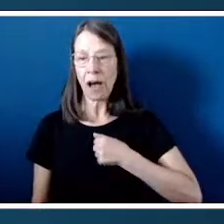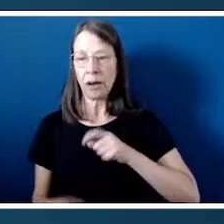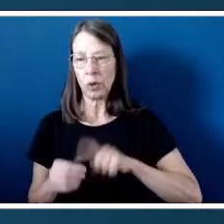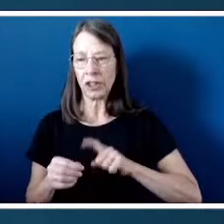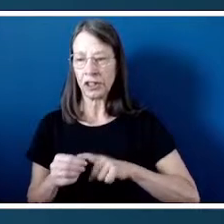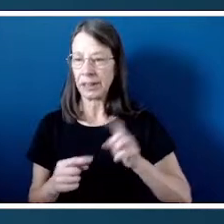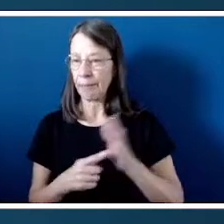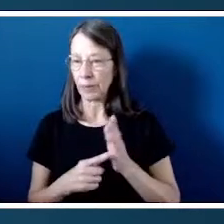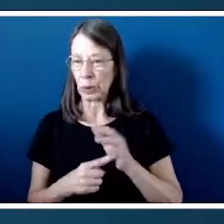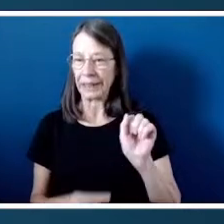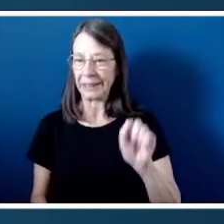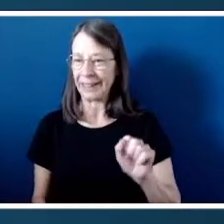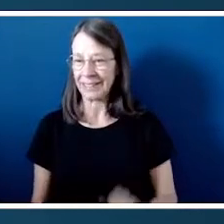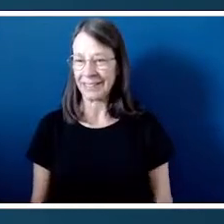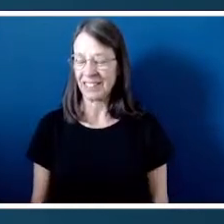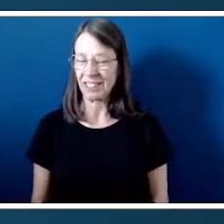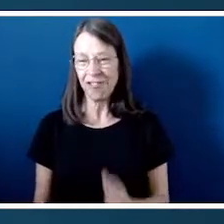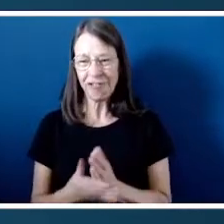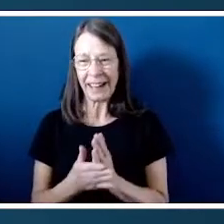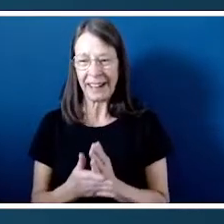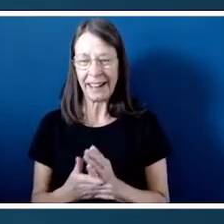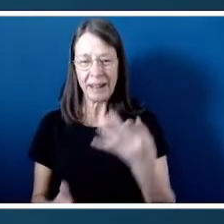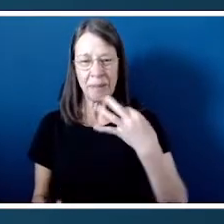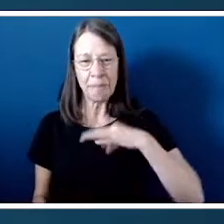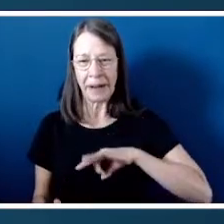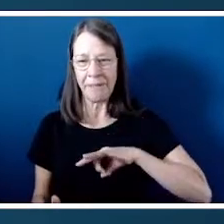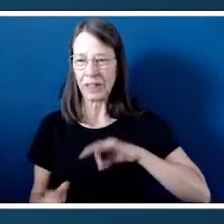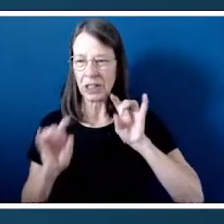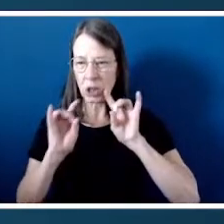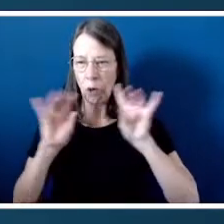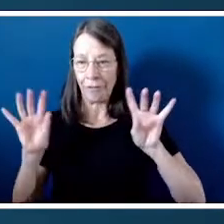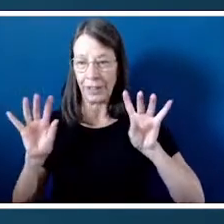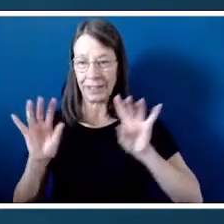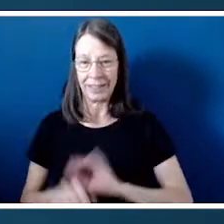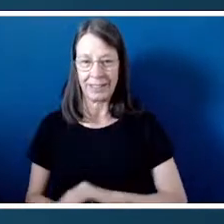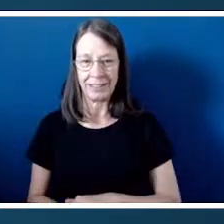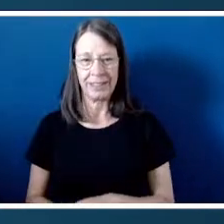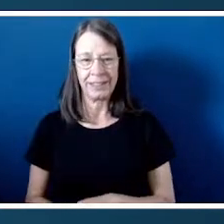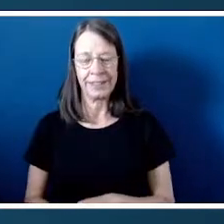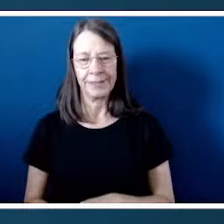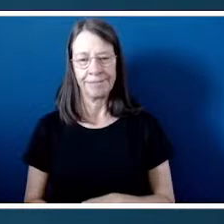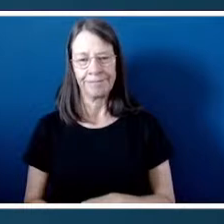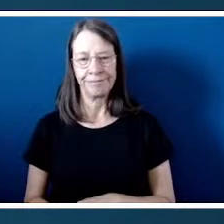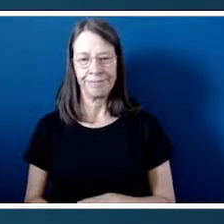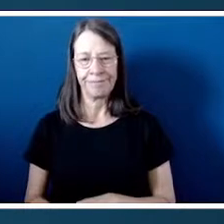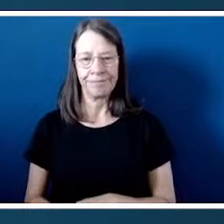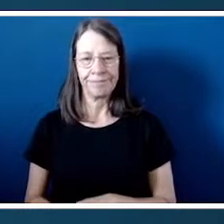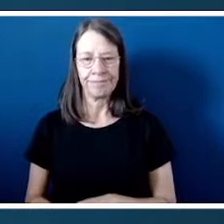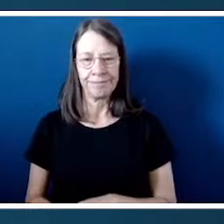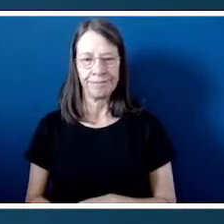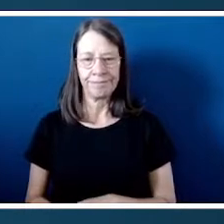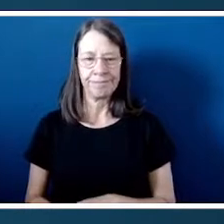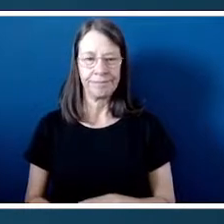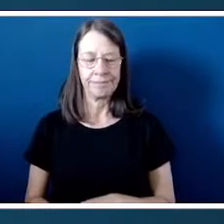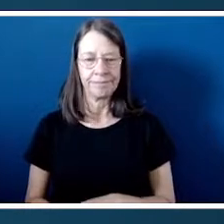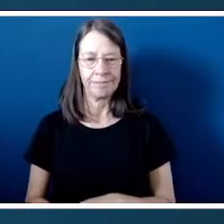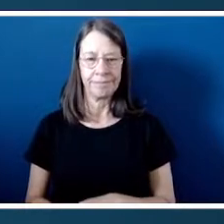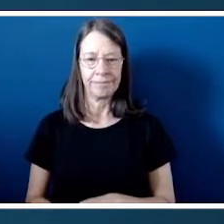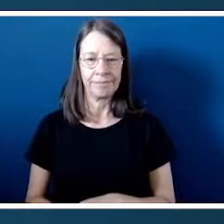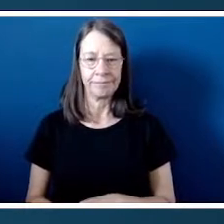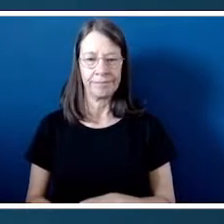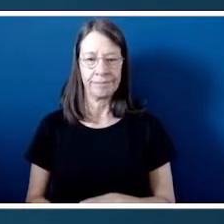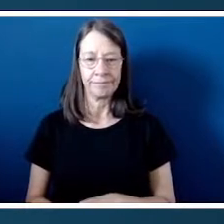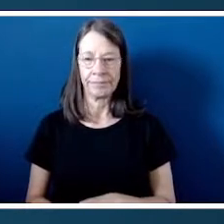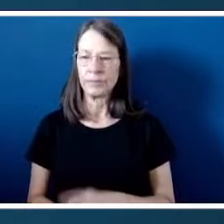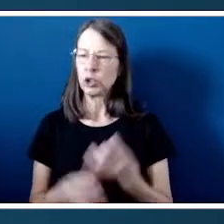benefits would be obvious. The idea is the people-to-people connection is already very